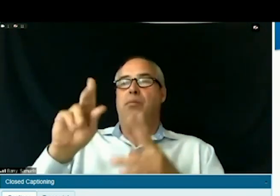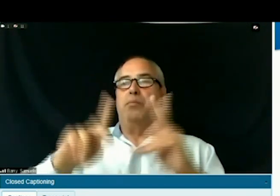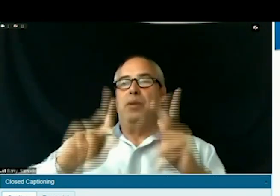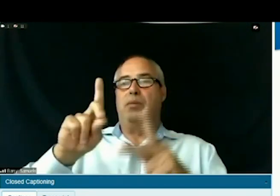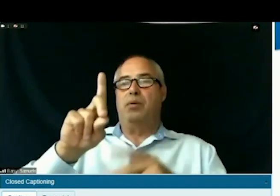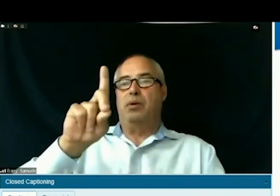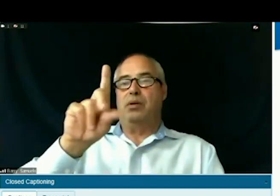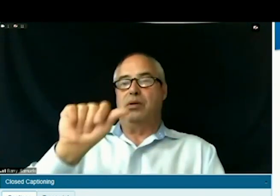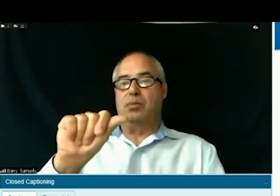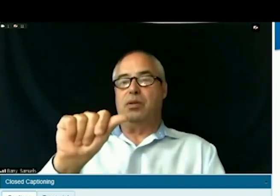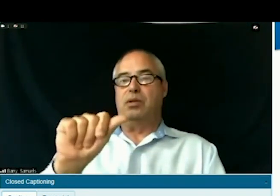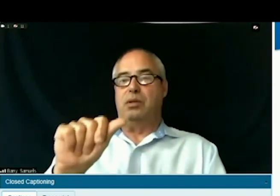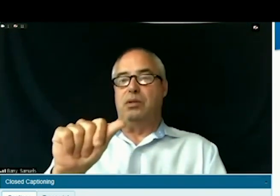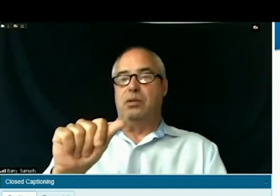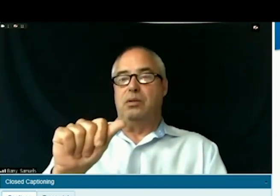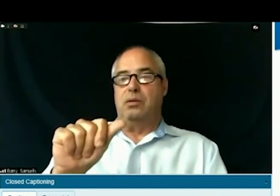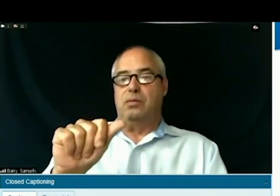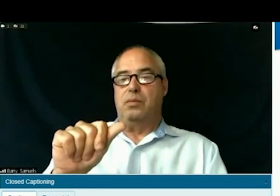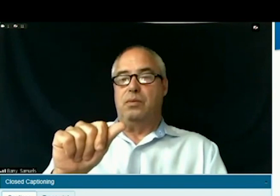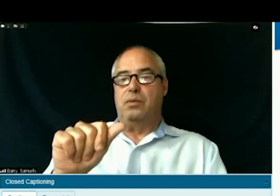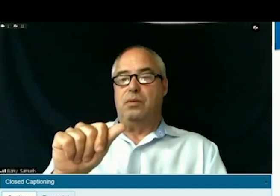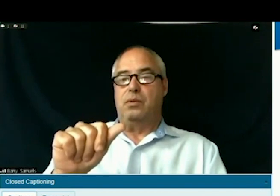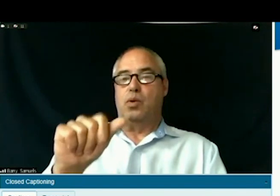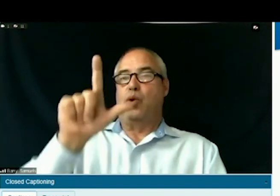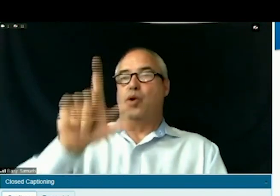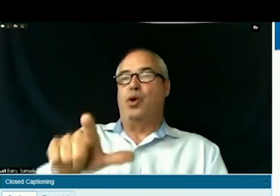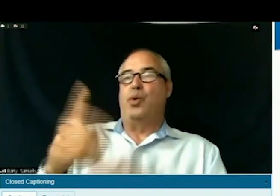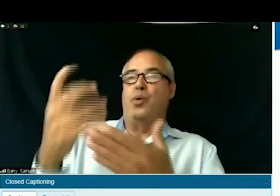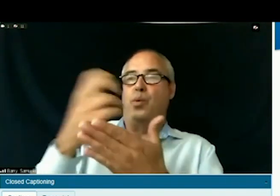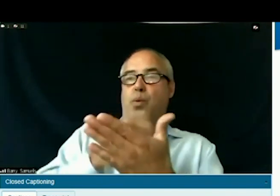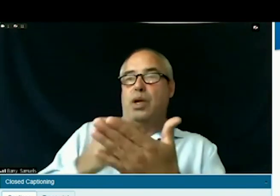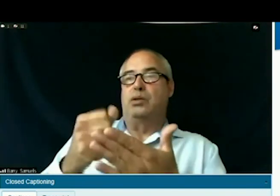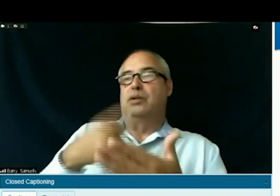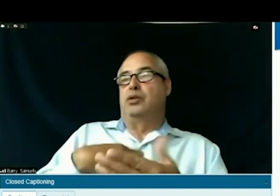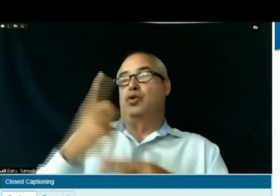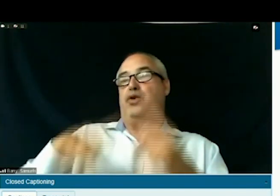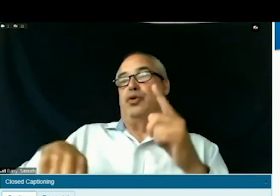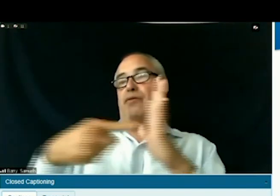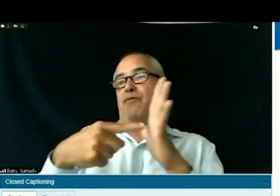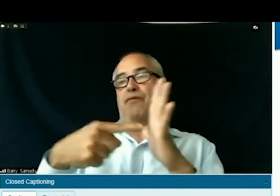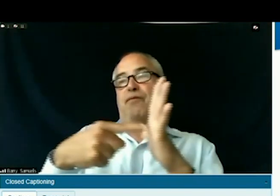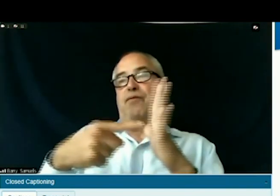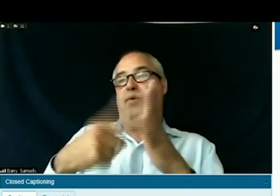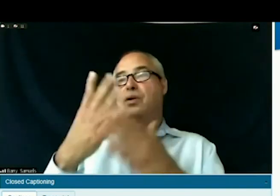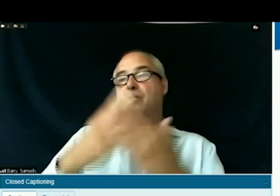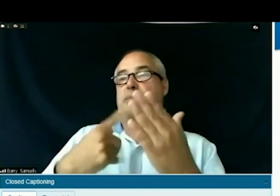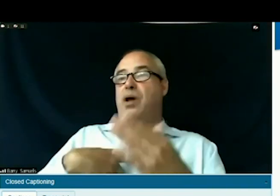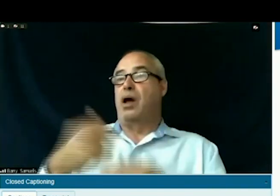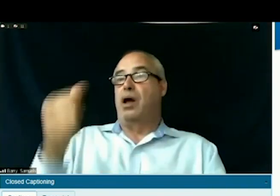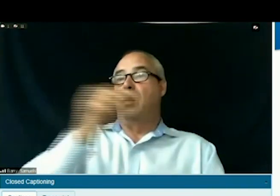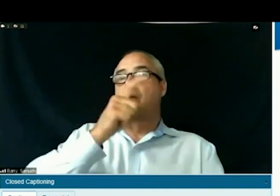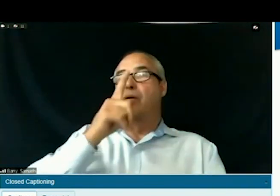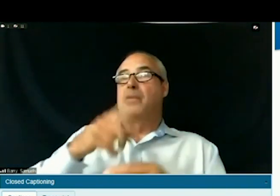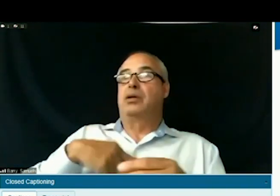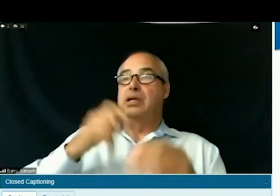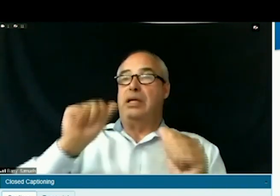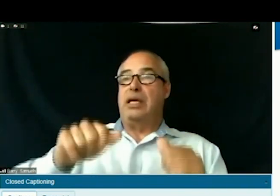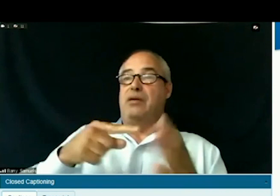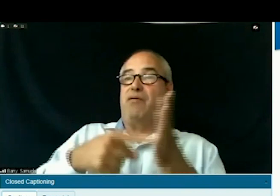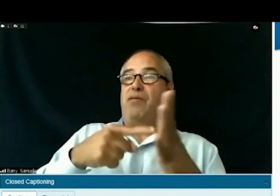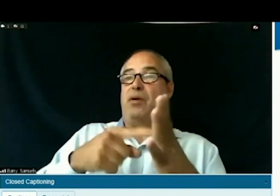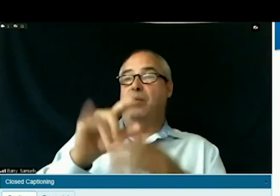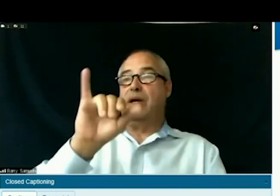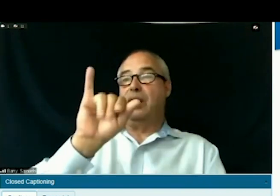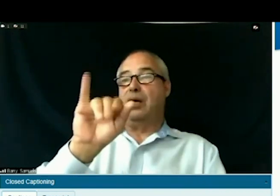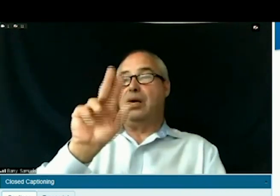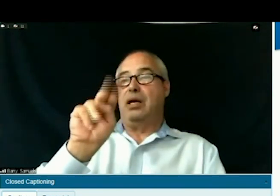disabilities, lower wage earners, may not be able to afford some of the conveniences that other people started to afford, like Instacart. I mean, if you've